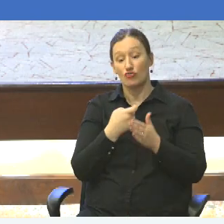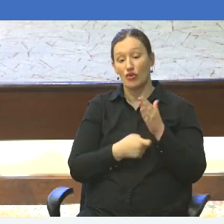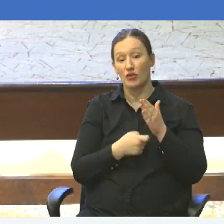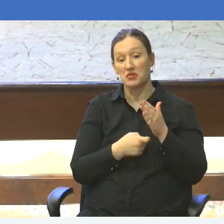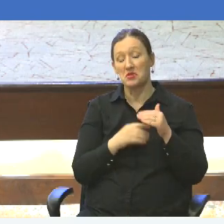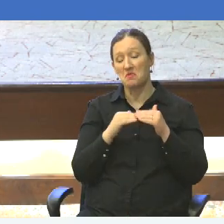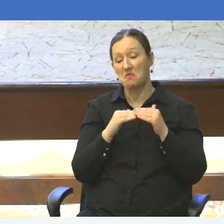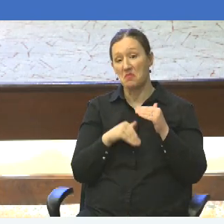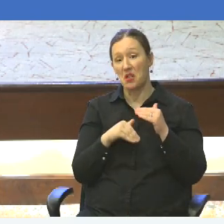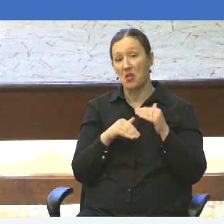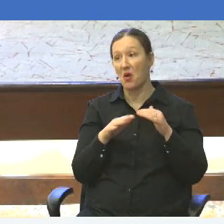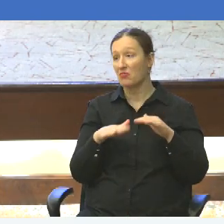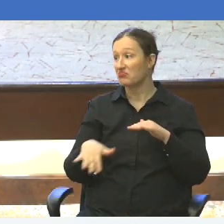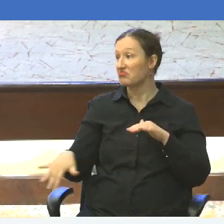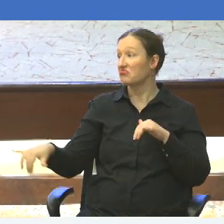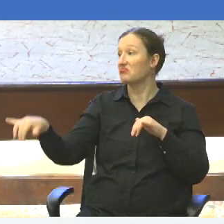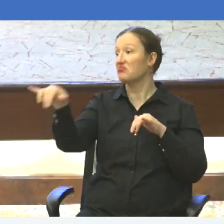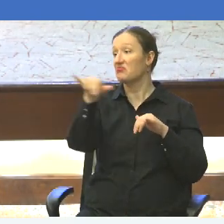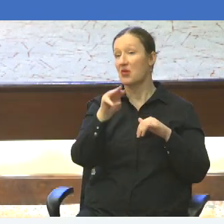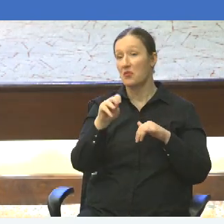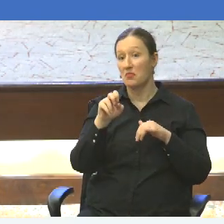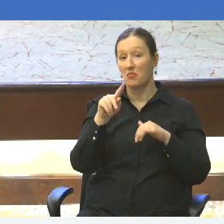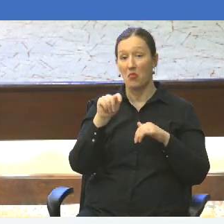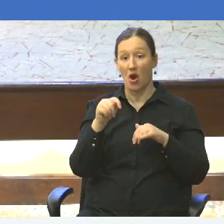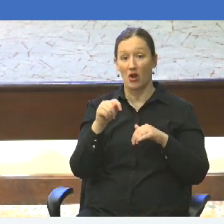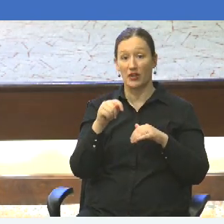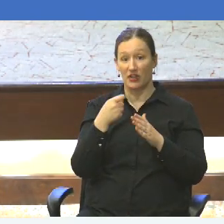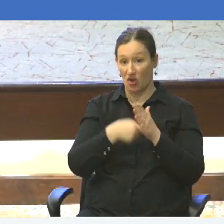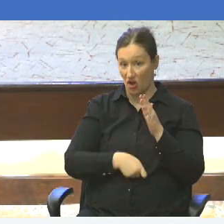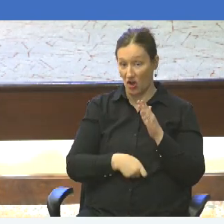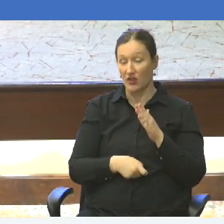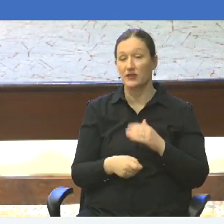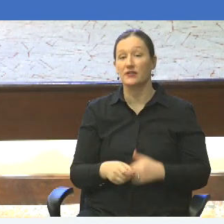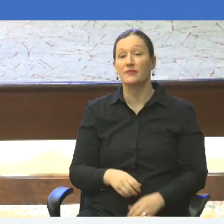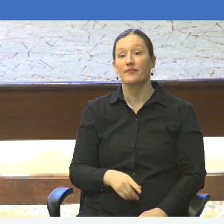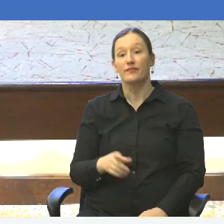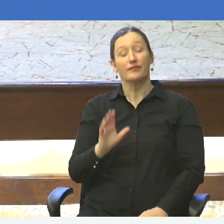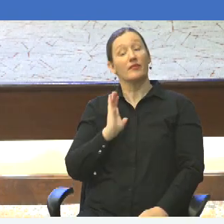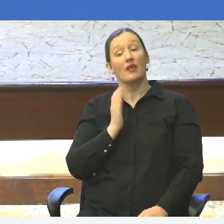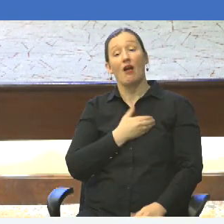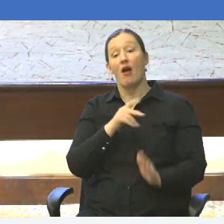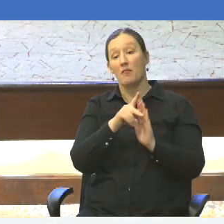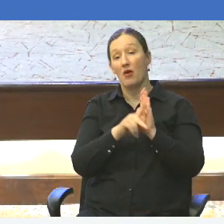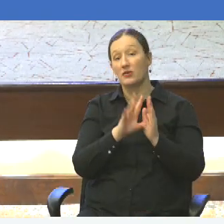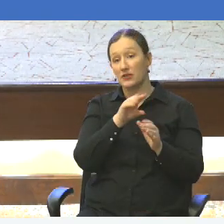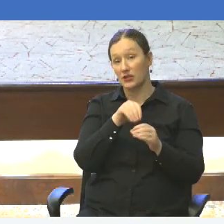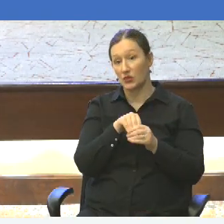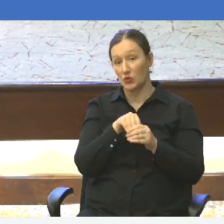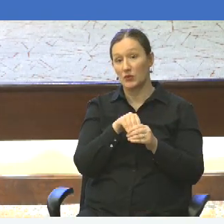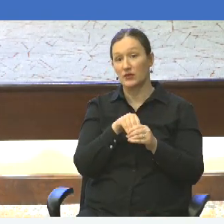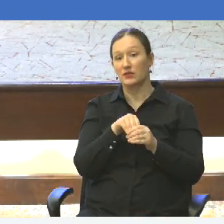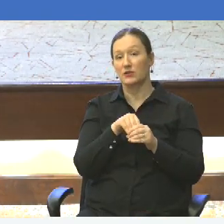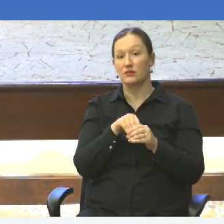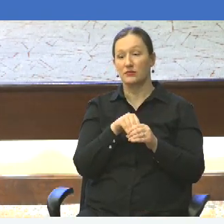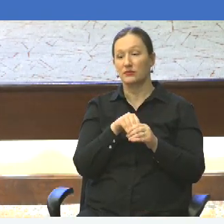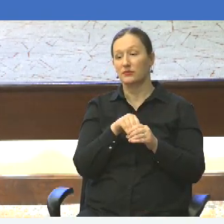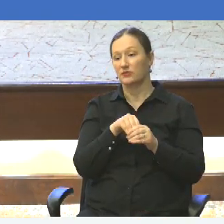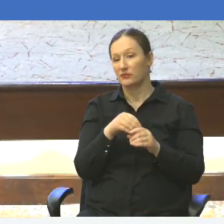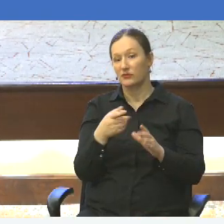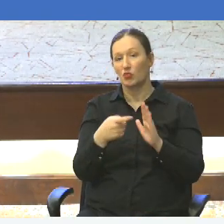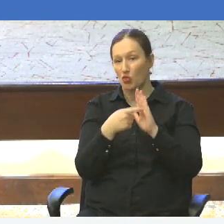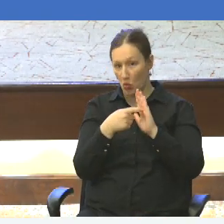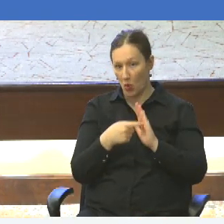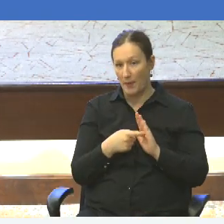rate. Most of the leases have limited CPI adjustment clauses in them that are partially to blame. Some of those